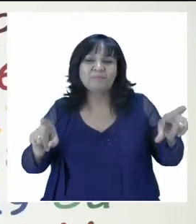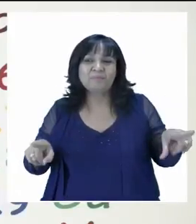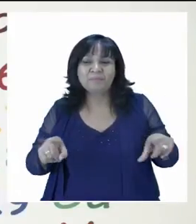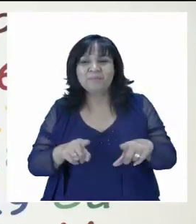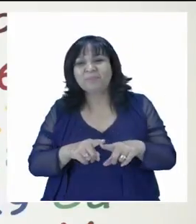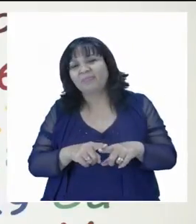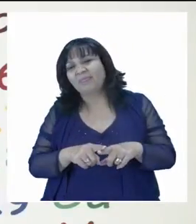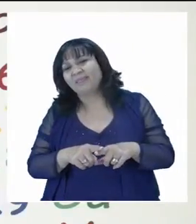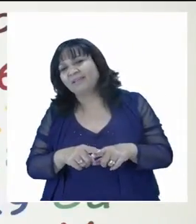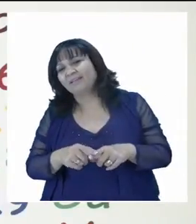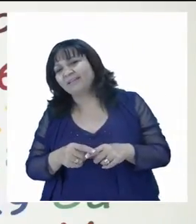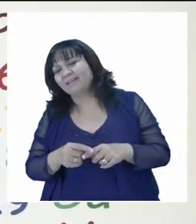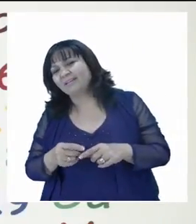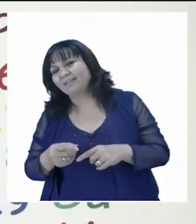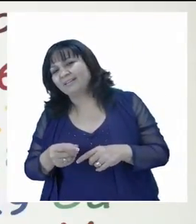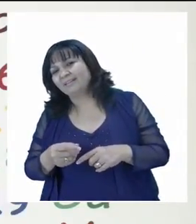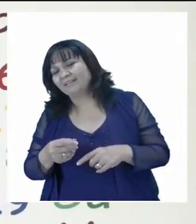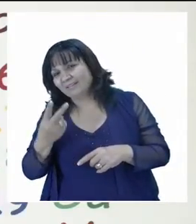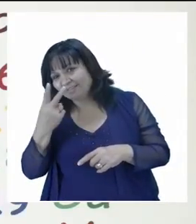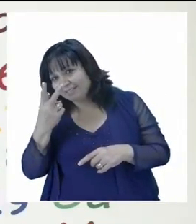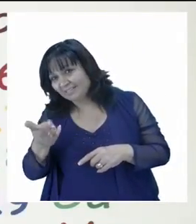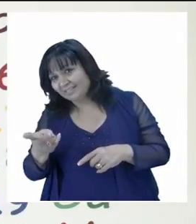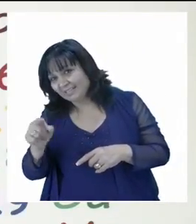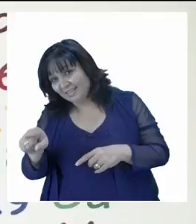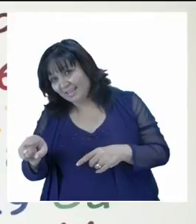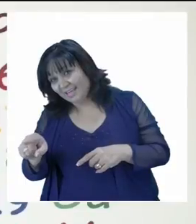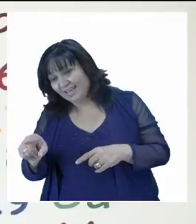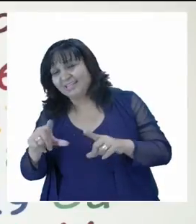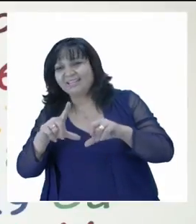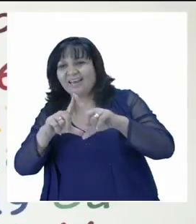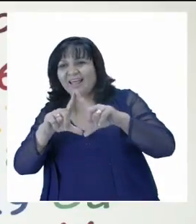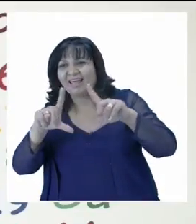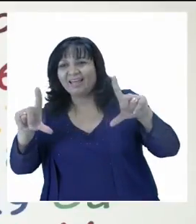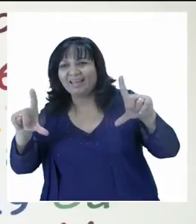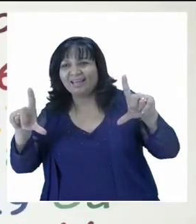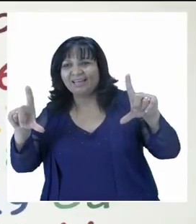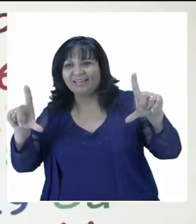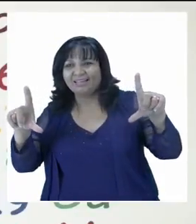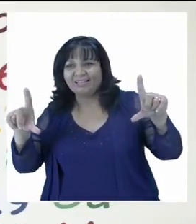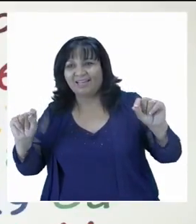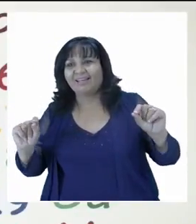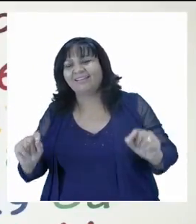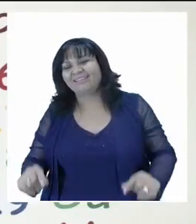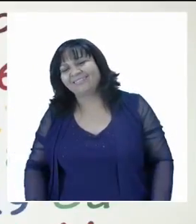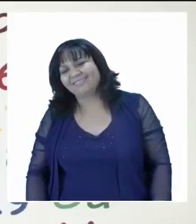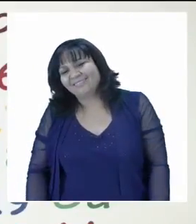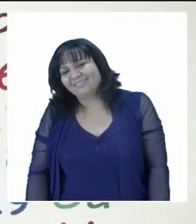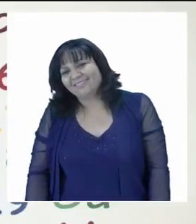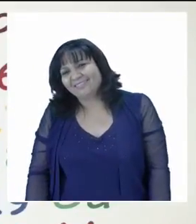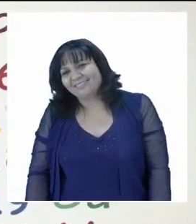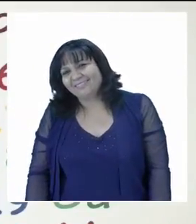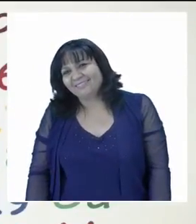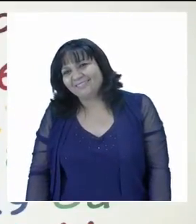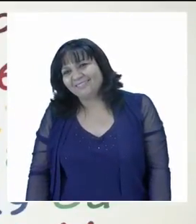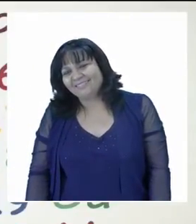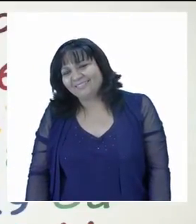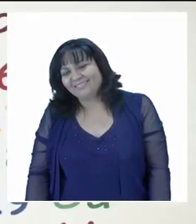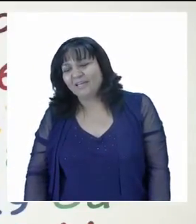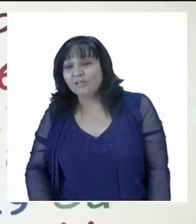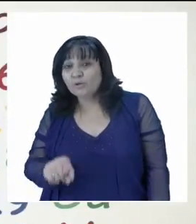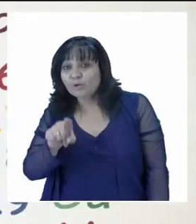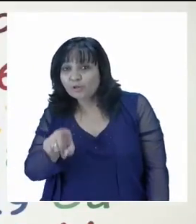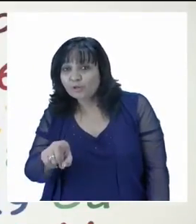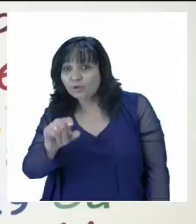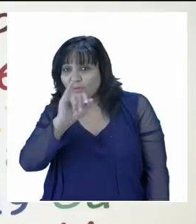tissues. Can you see? This is a rectangle. Yes, so you can draw a